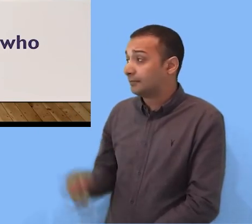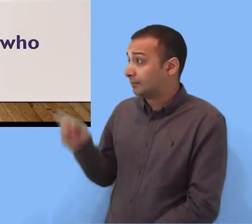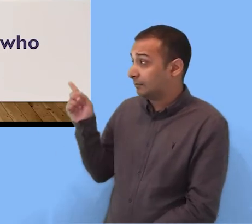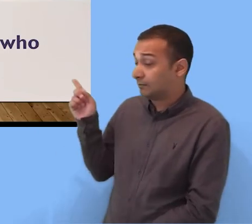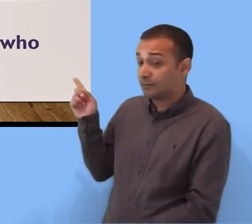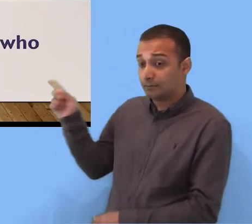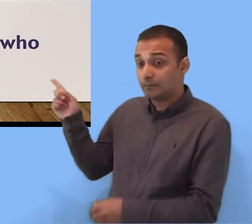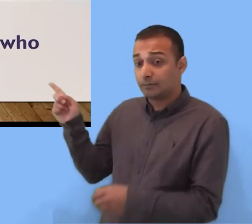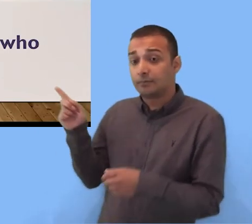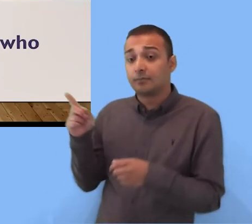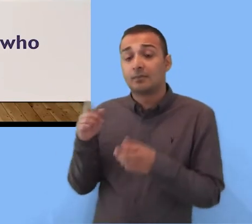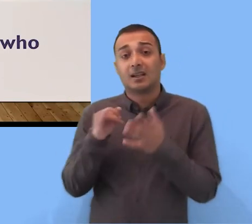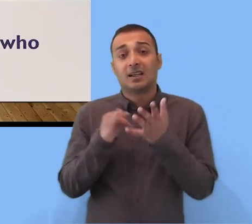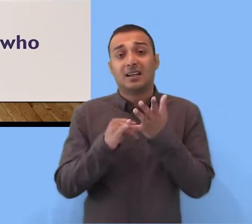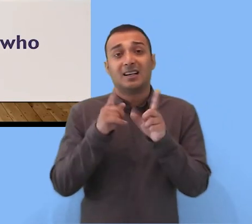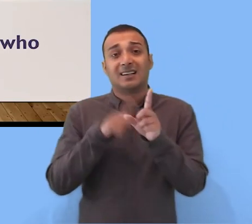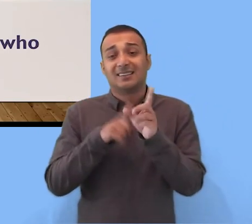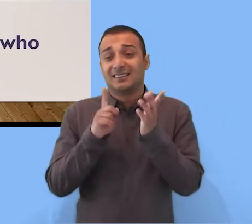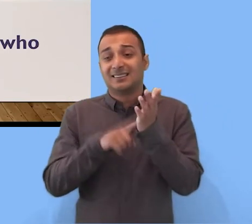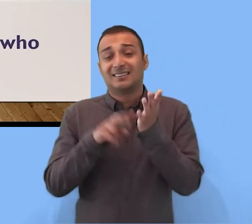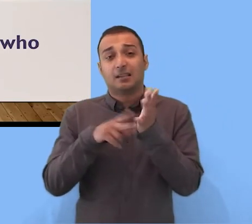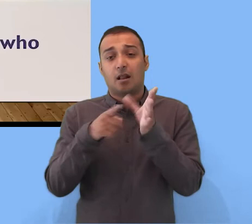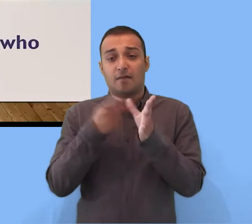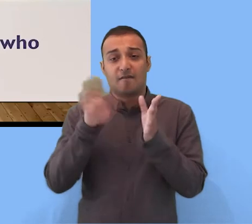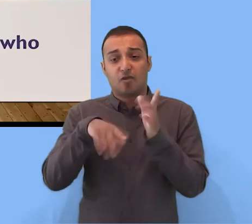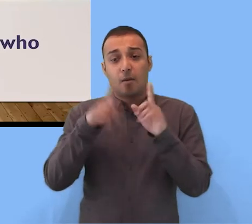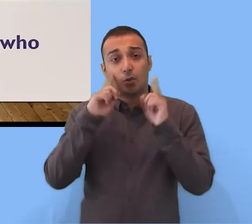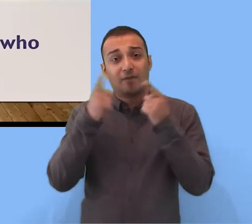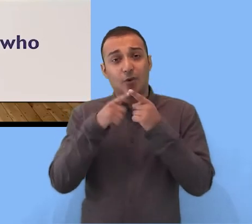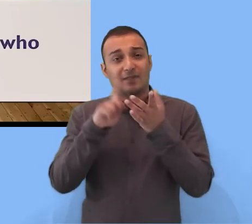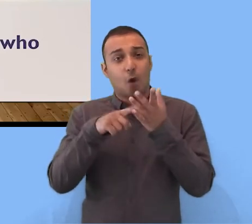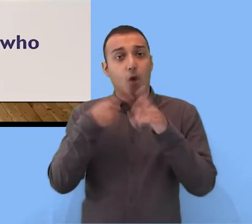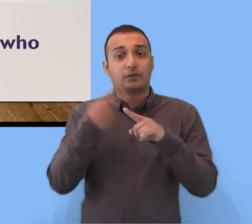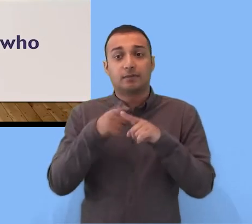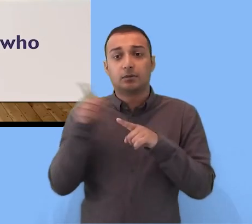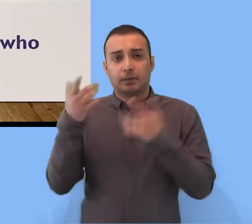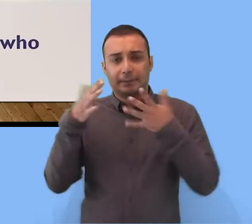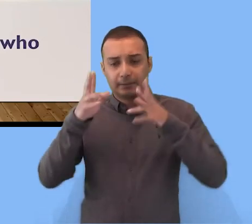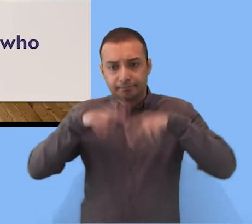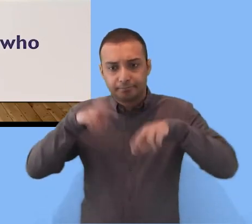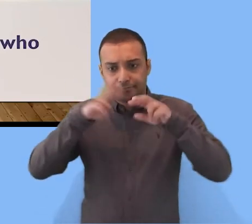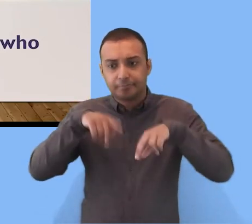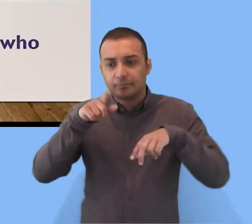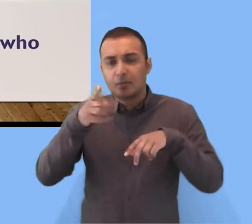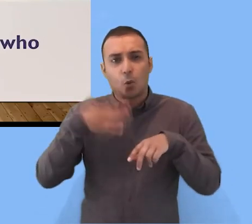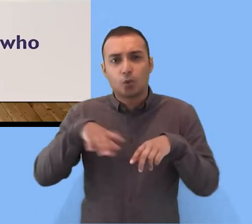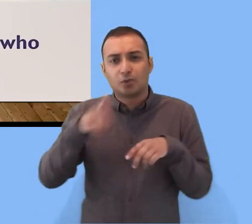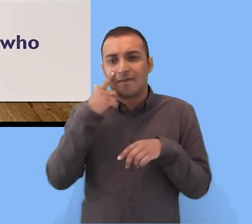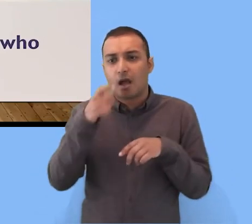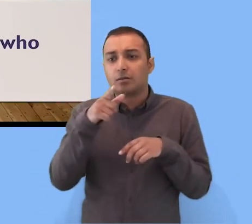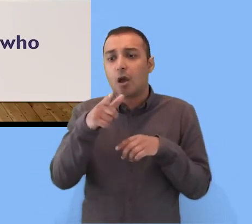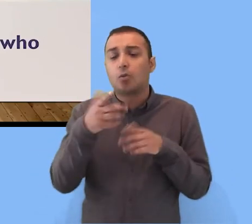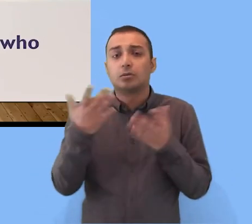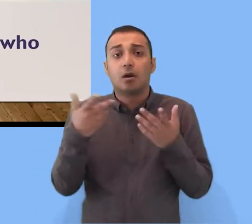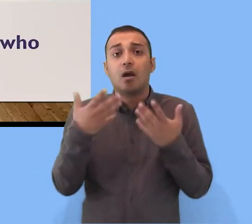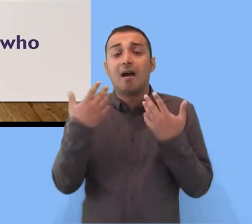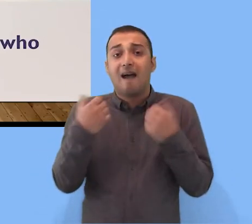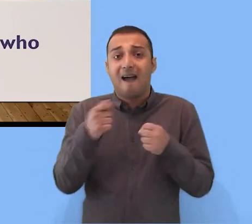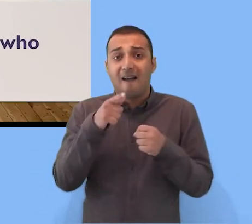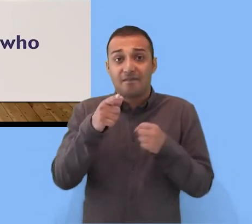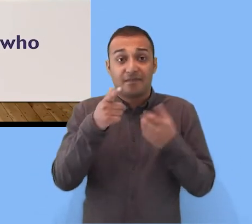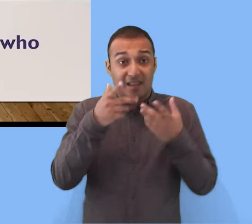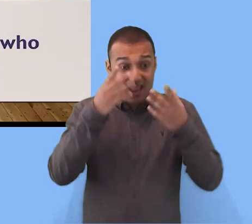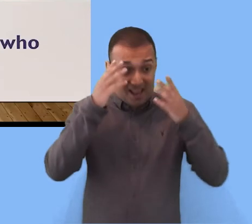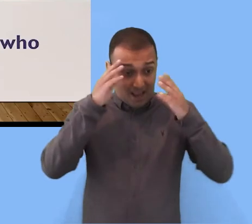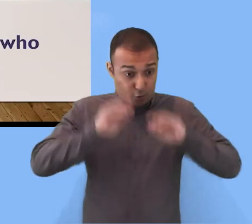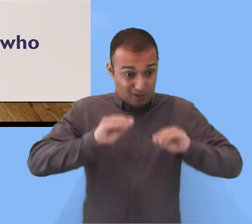at, very appropriately for this conference, was whether or not having an experience, an organized educational experience before